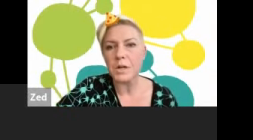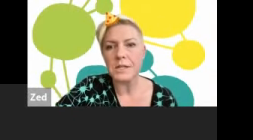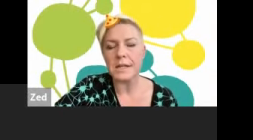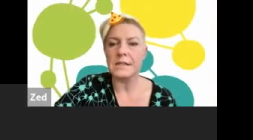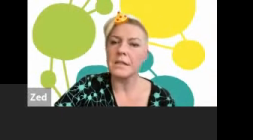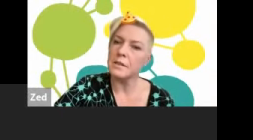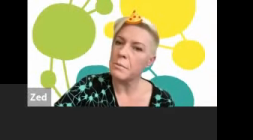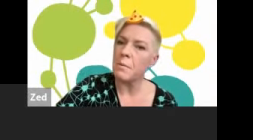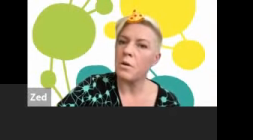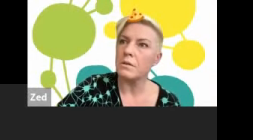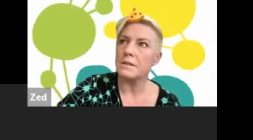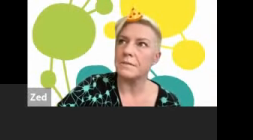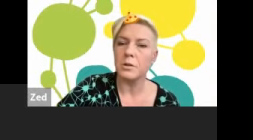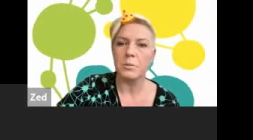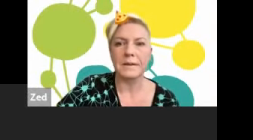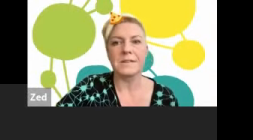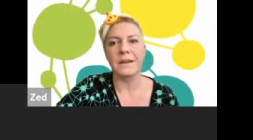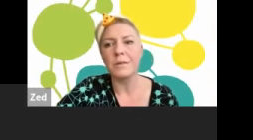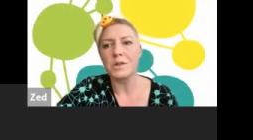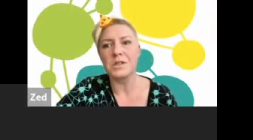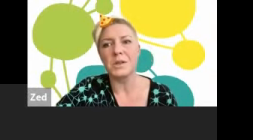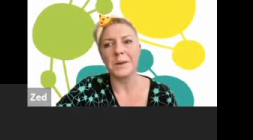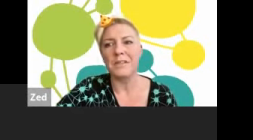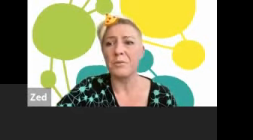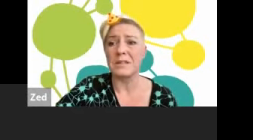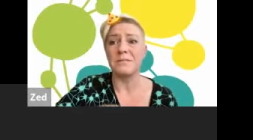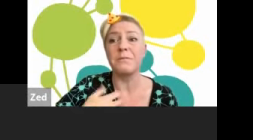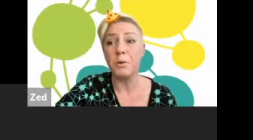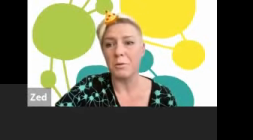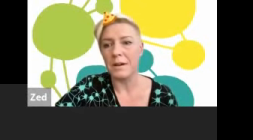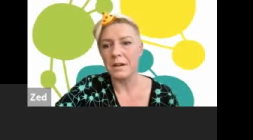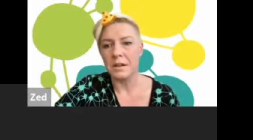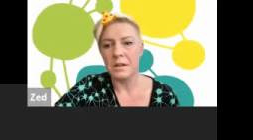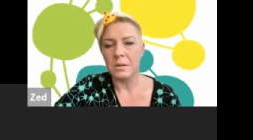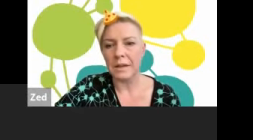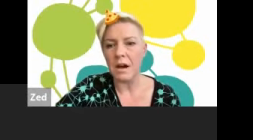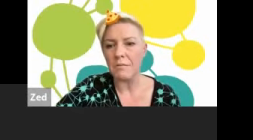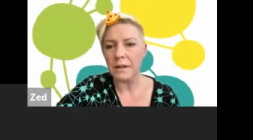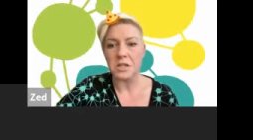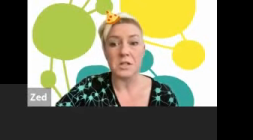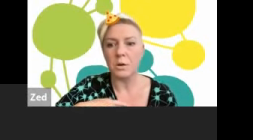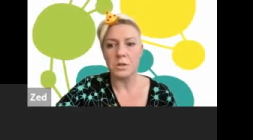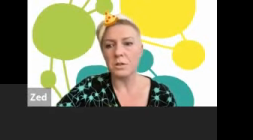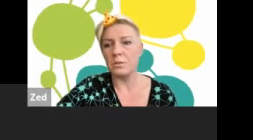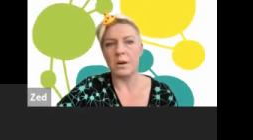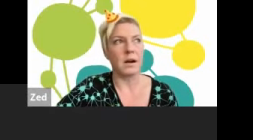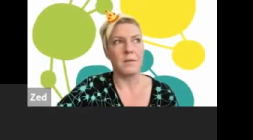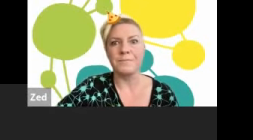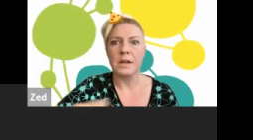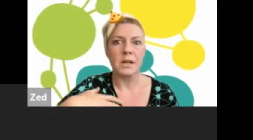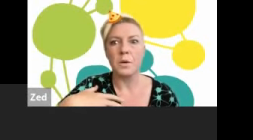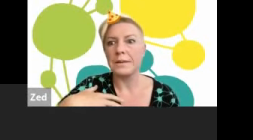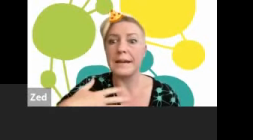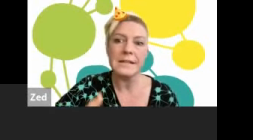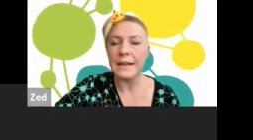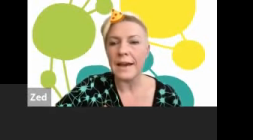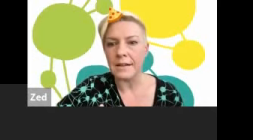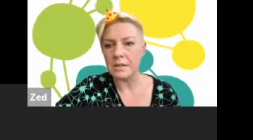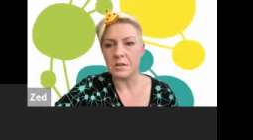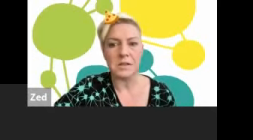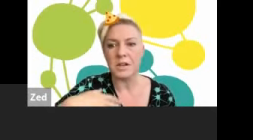sign languages, it's a little bit more difficult because sign languages don't have a written form. So we can't really just go to